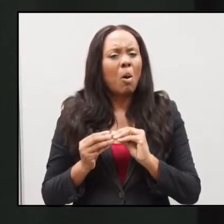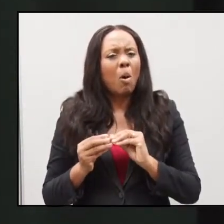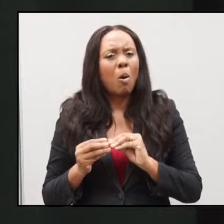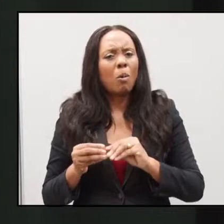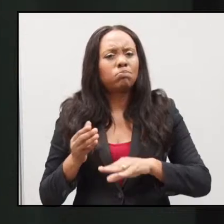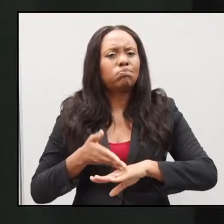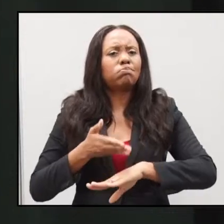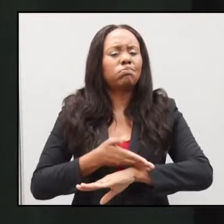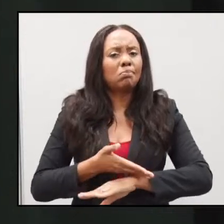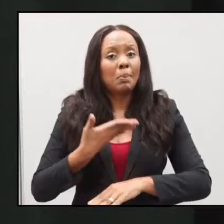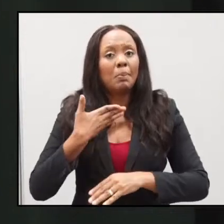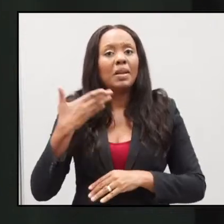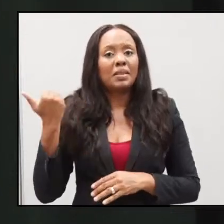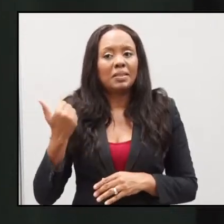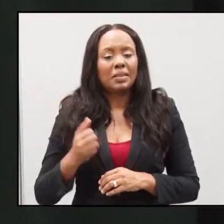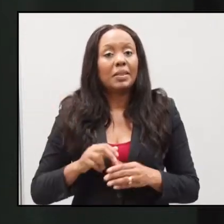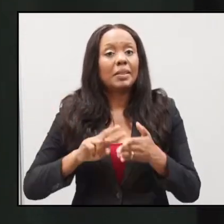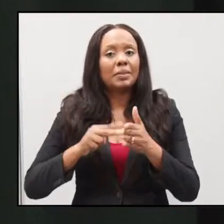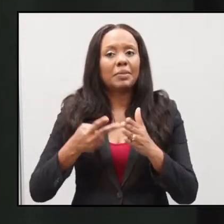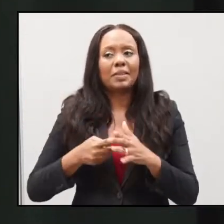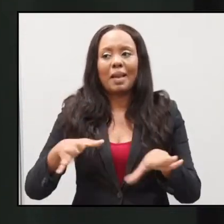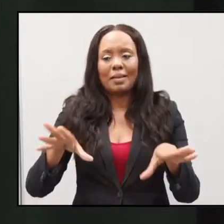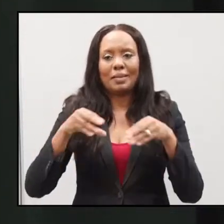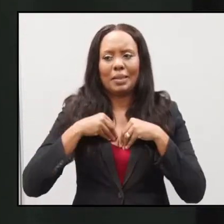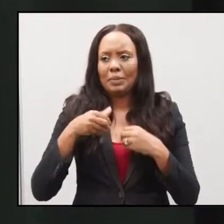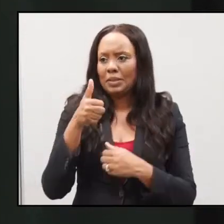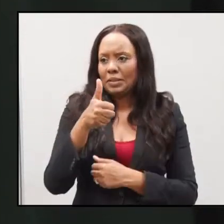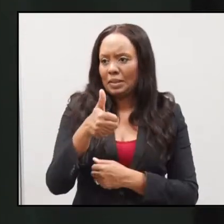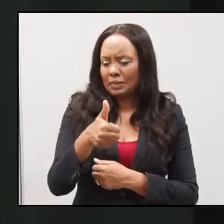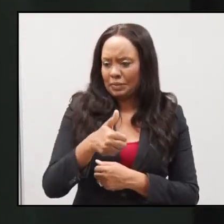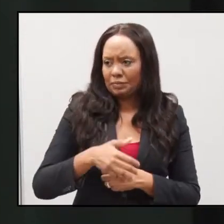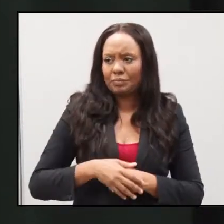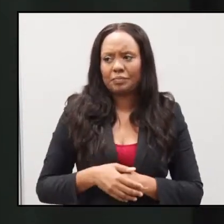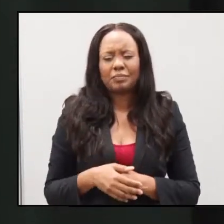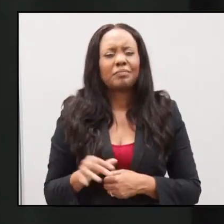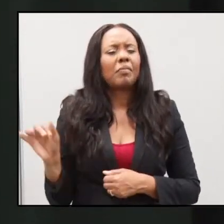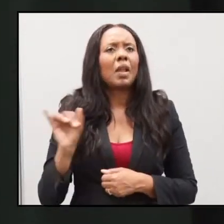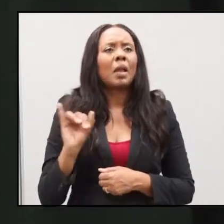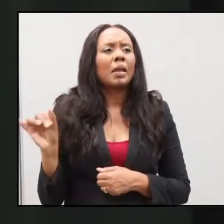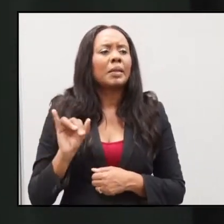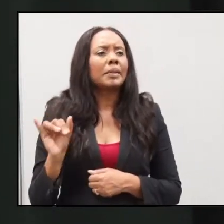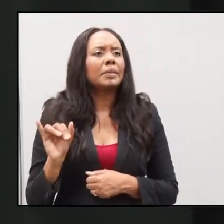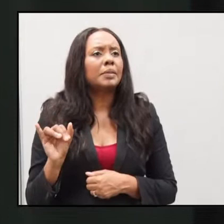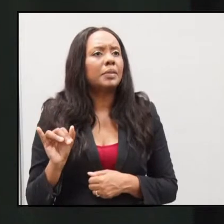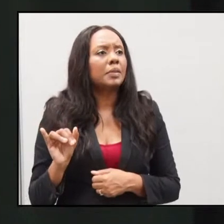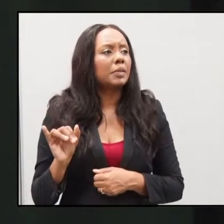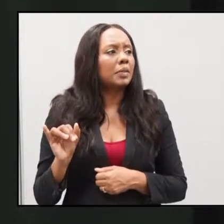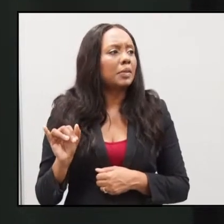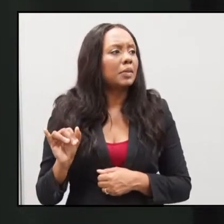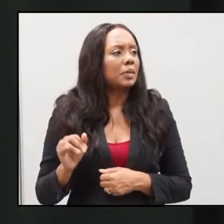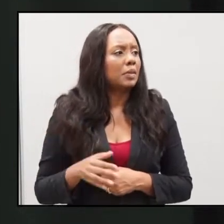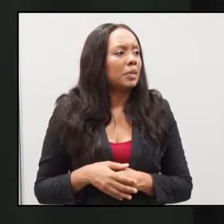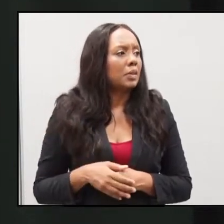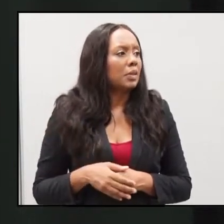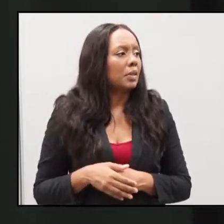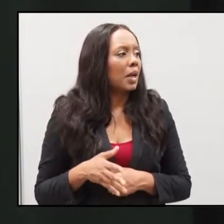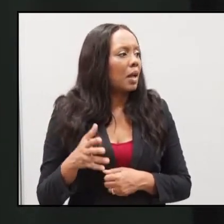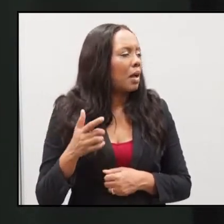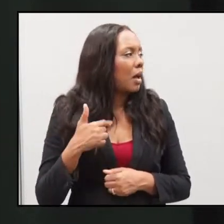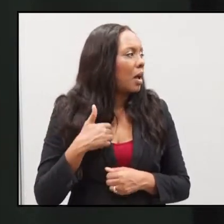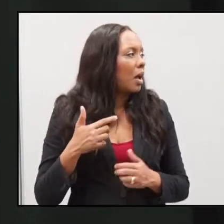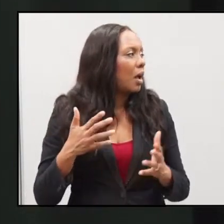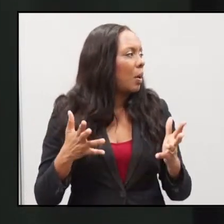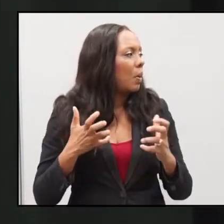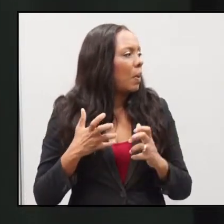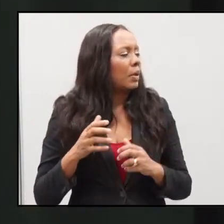those come from an acceptance of self. I like to liken it to, and for those who are not cricketers, I apologize, but I like